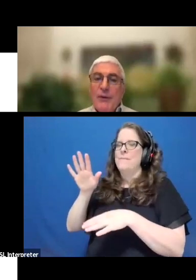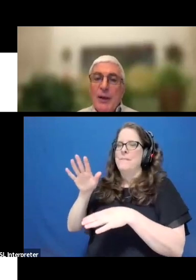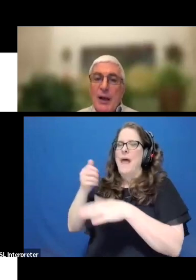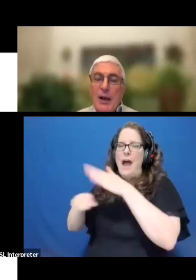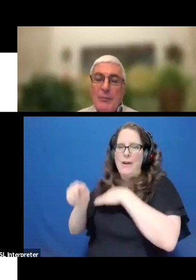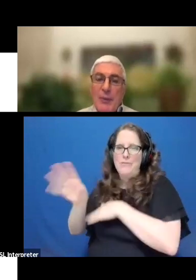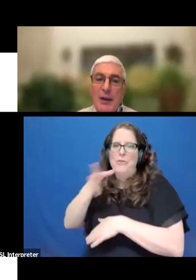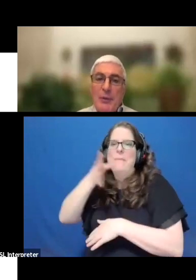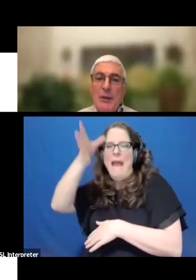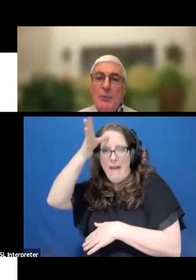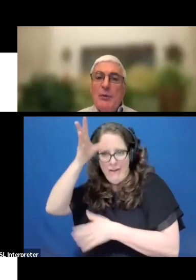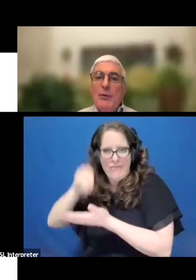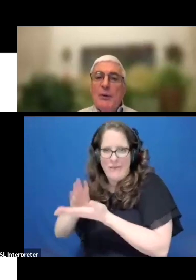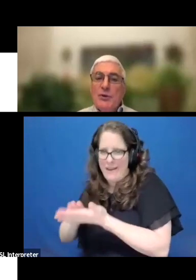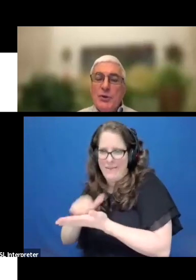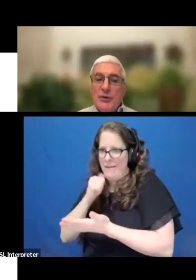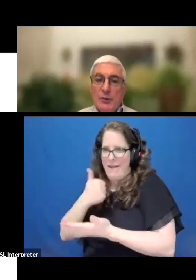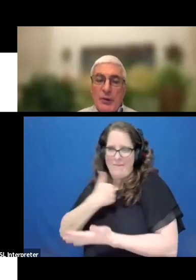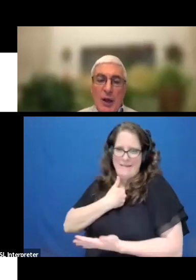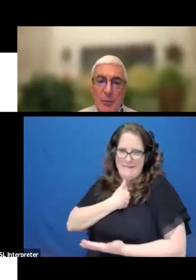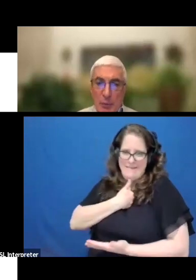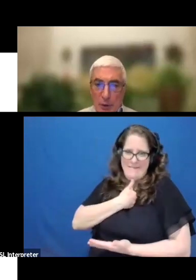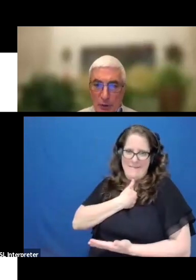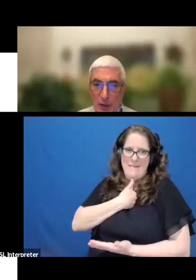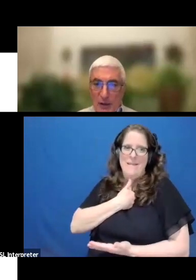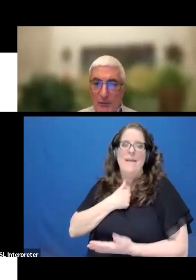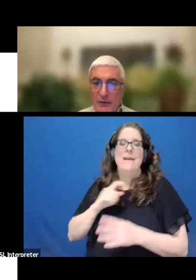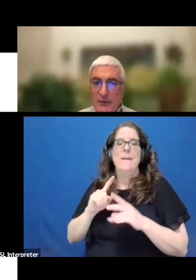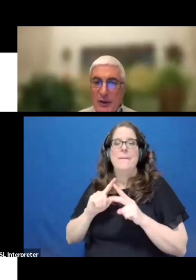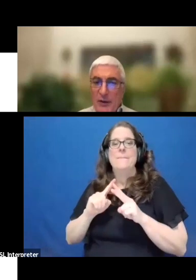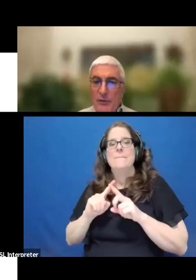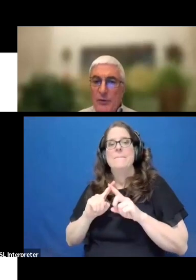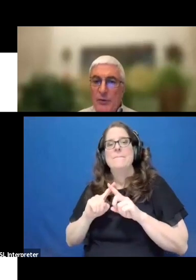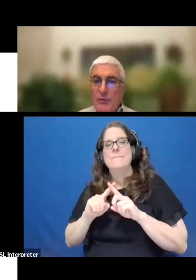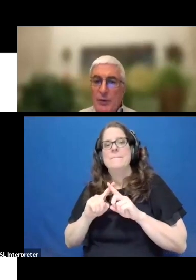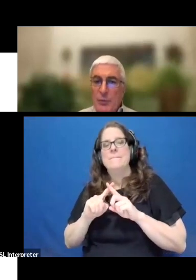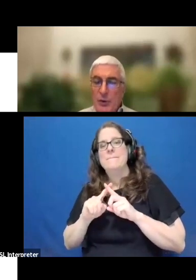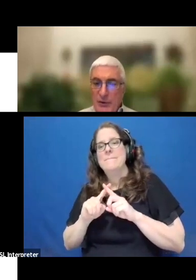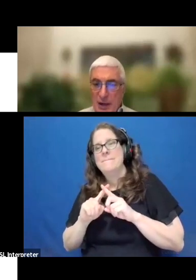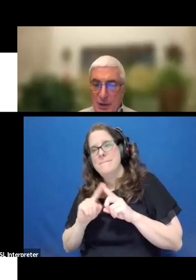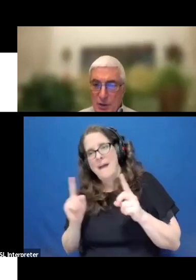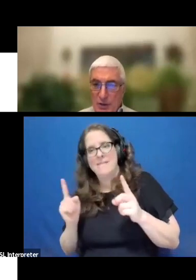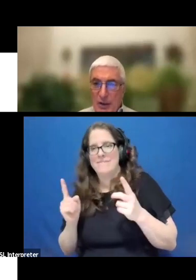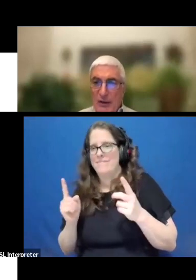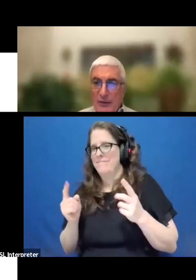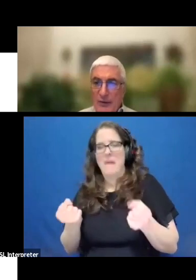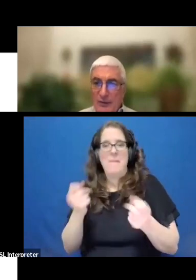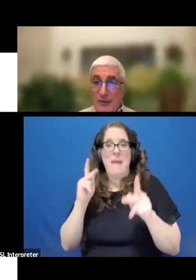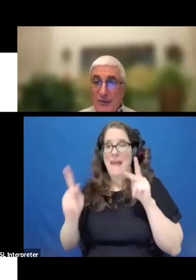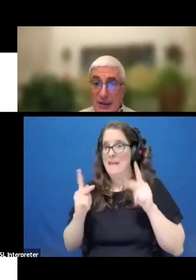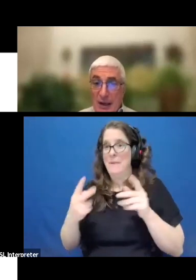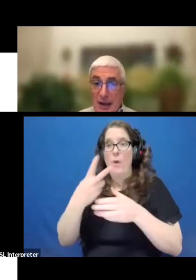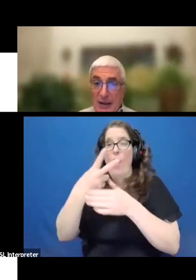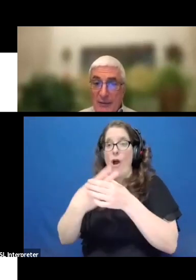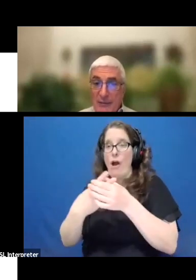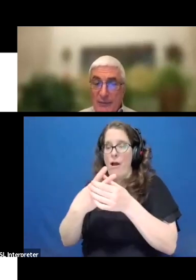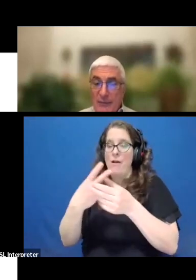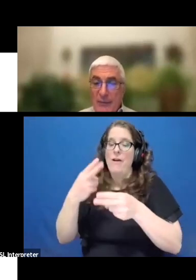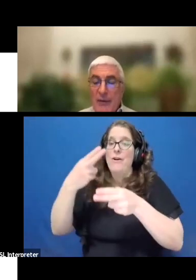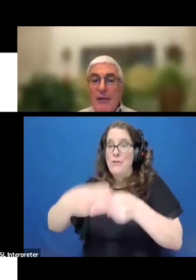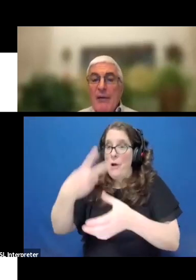However, many people just lump both benefits under the abbreviation